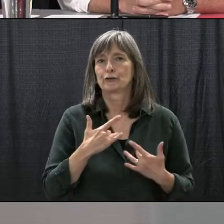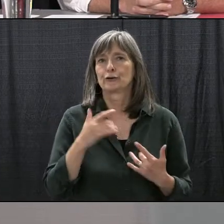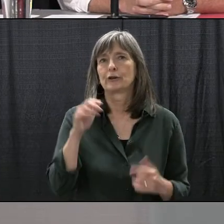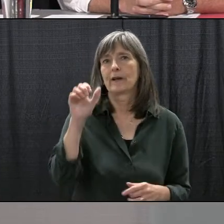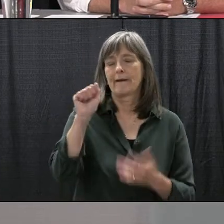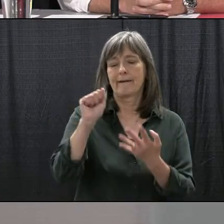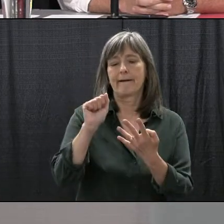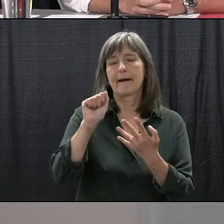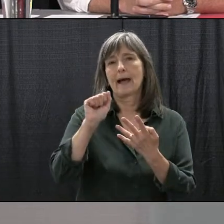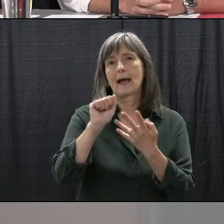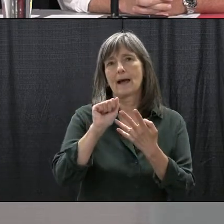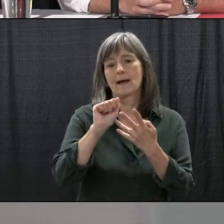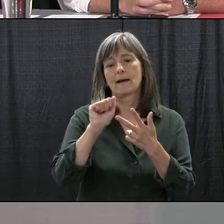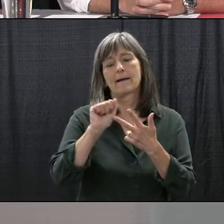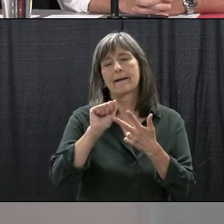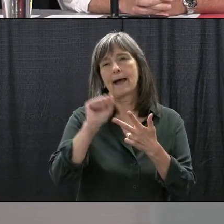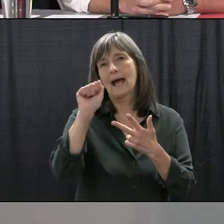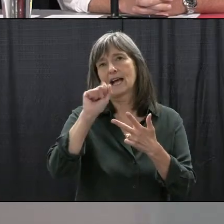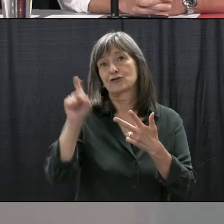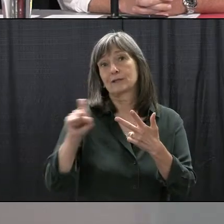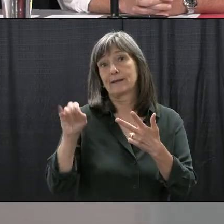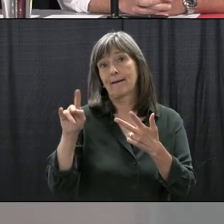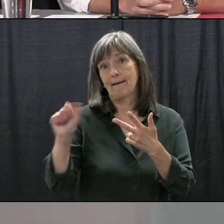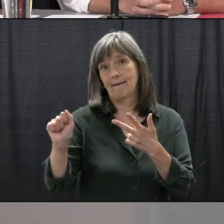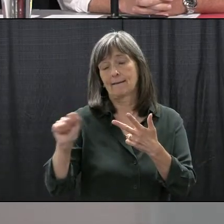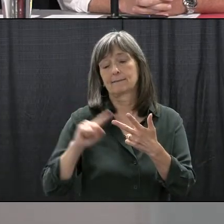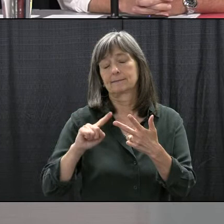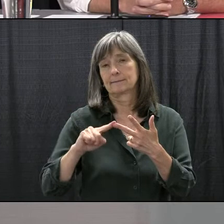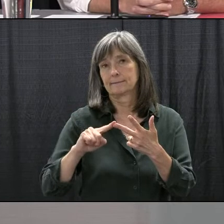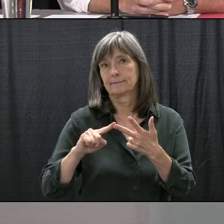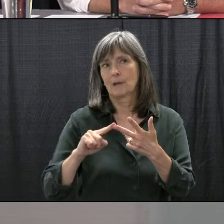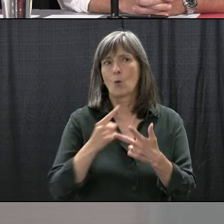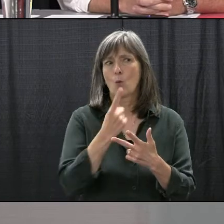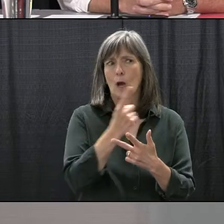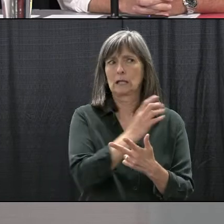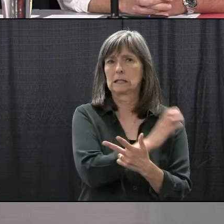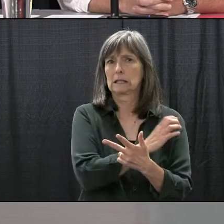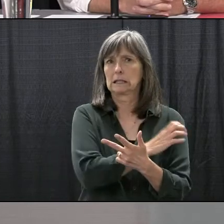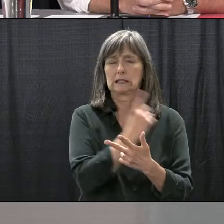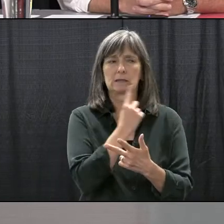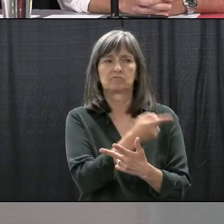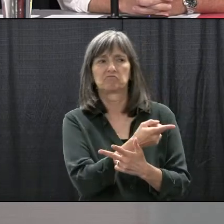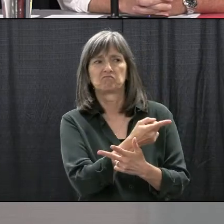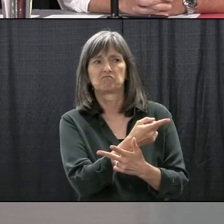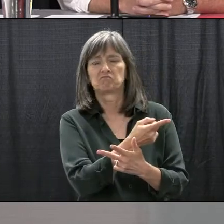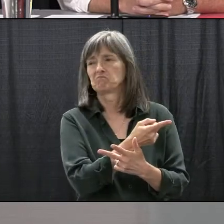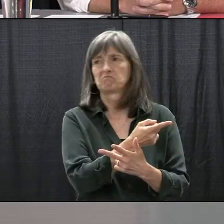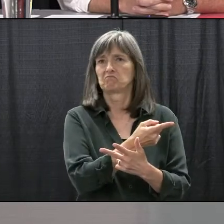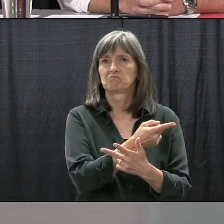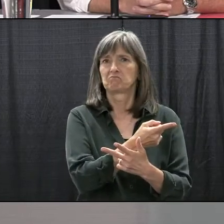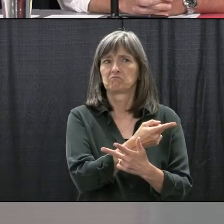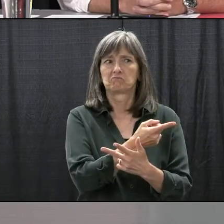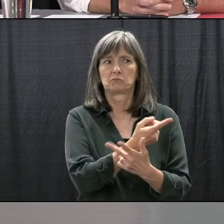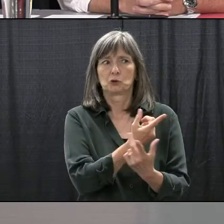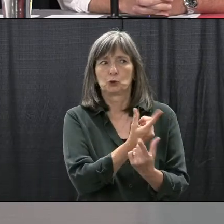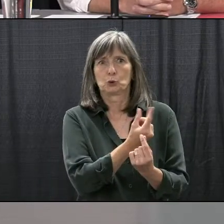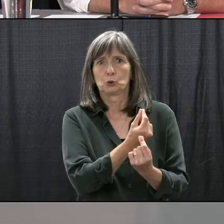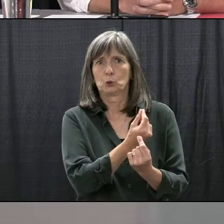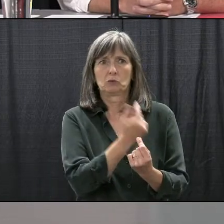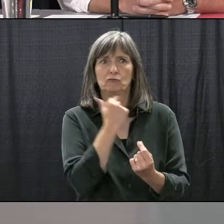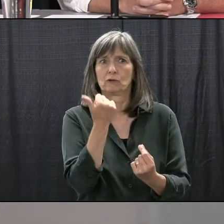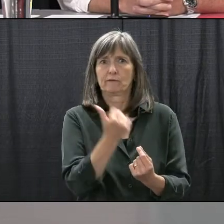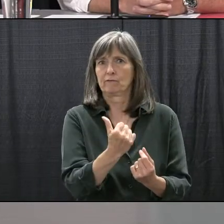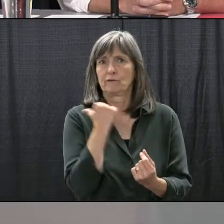AstraZeneca. People at clinics apparently don't, at least one clinic that I know of, have no idea how someone would actually do that